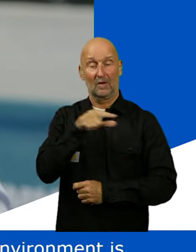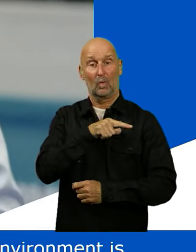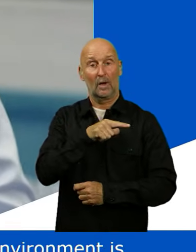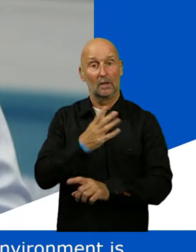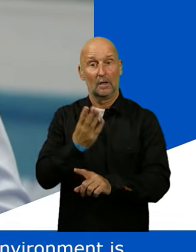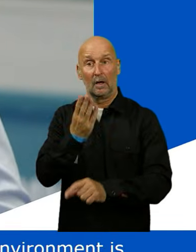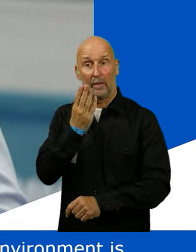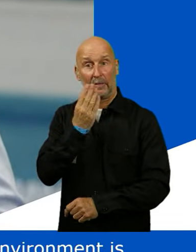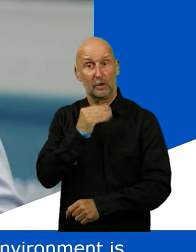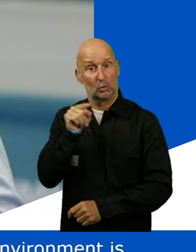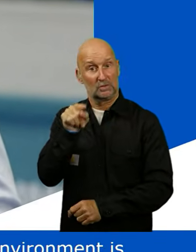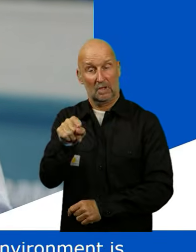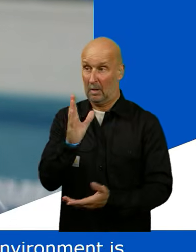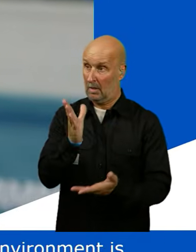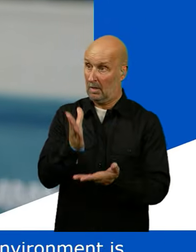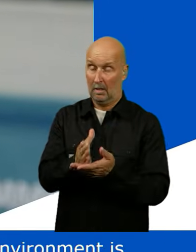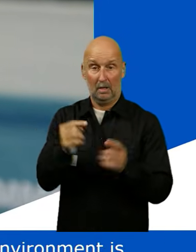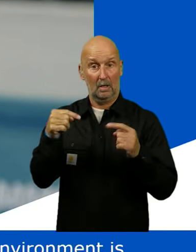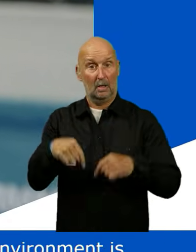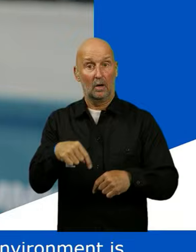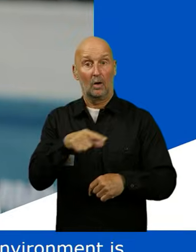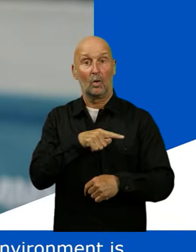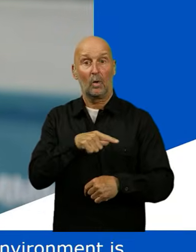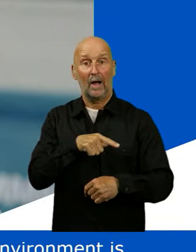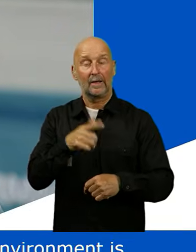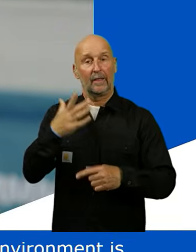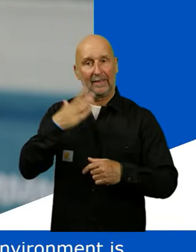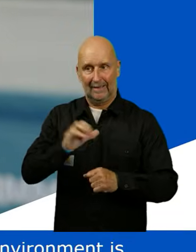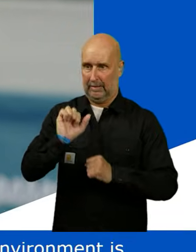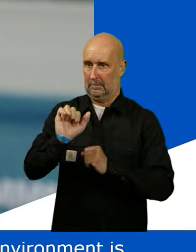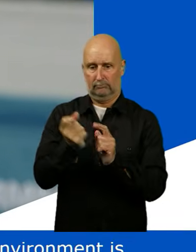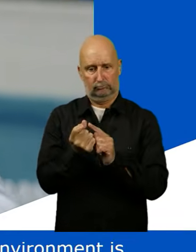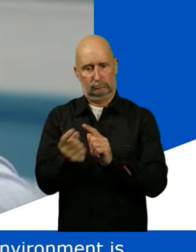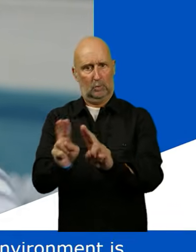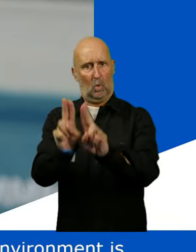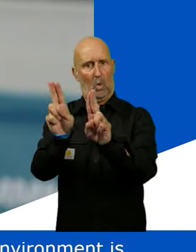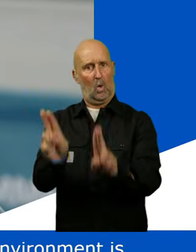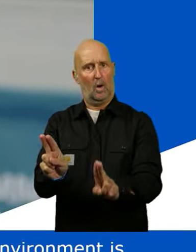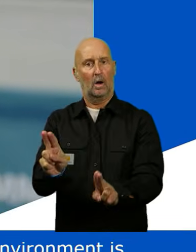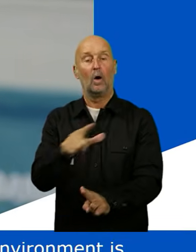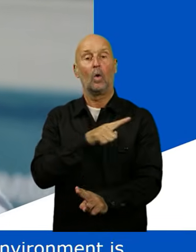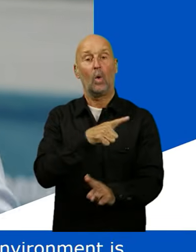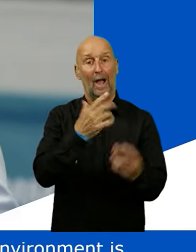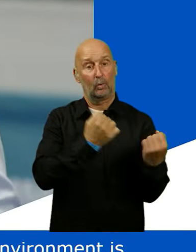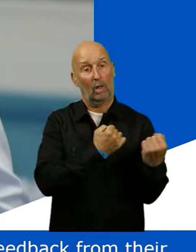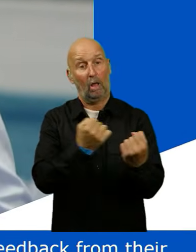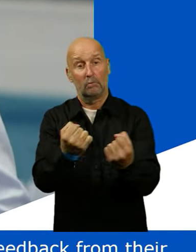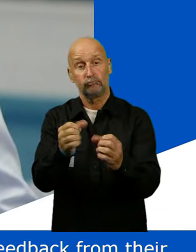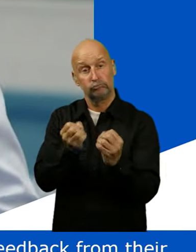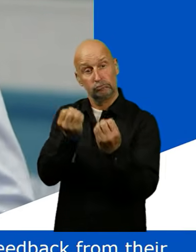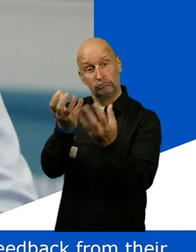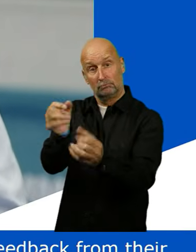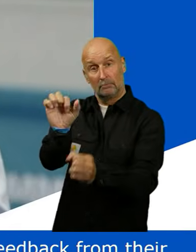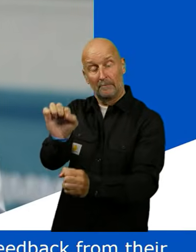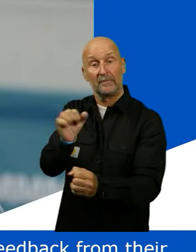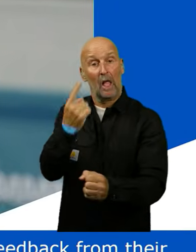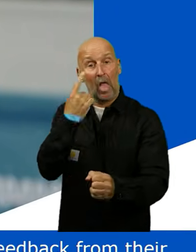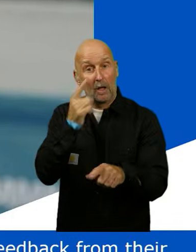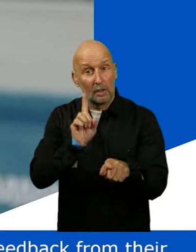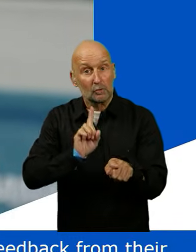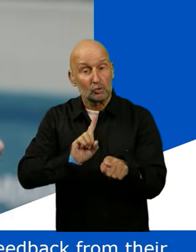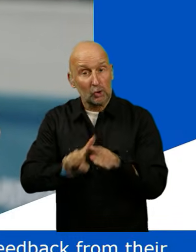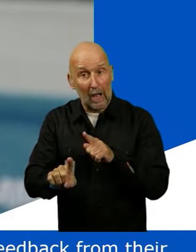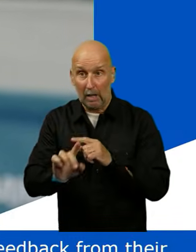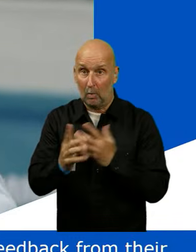doesn't quite get the feedback from their own environment, which is why we will bring the product to your environment. We'll let you try it